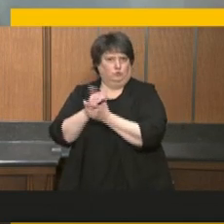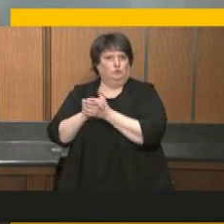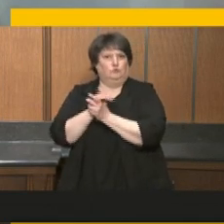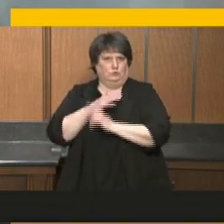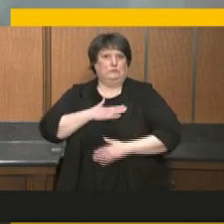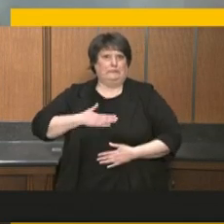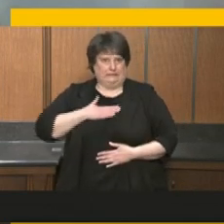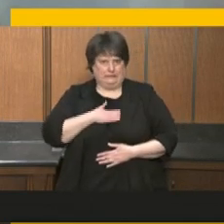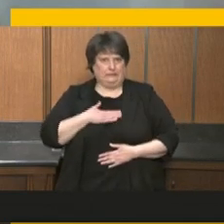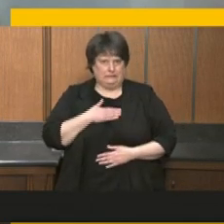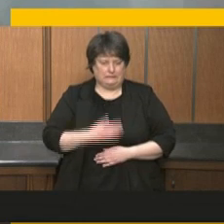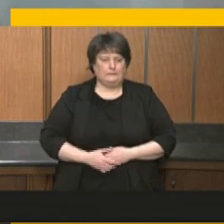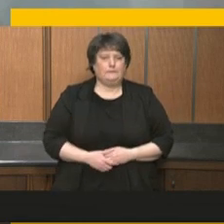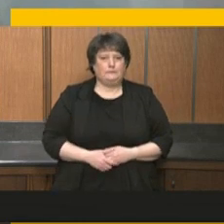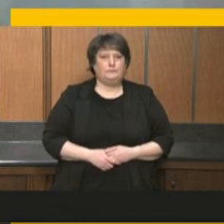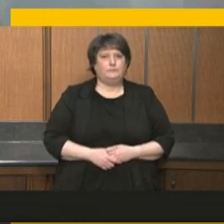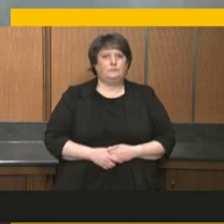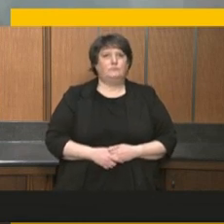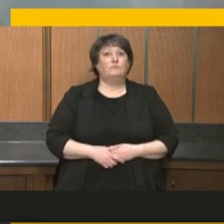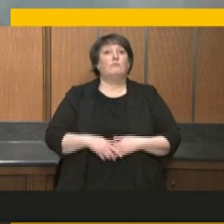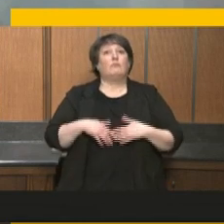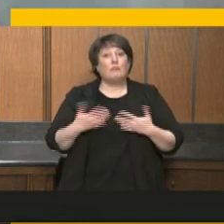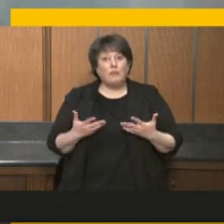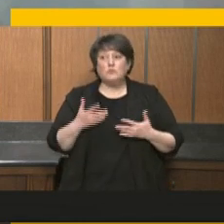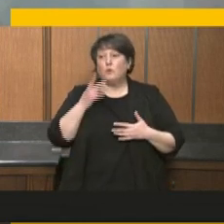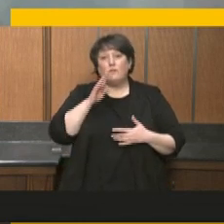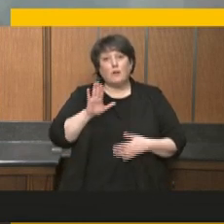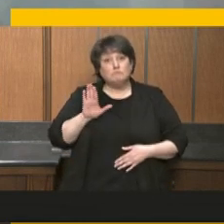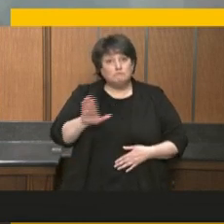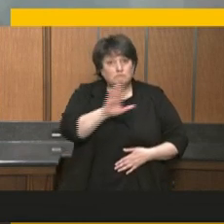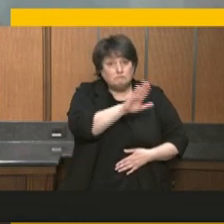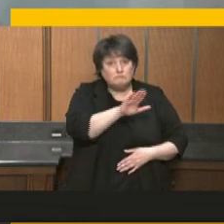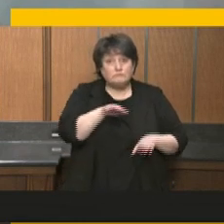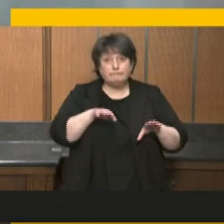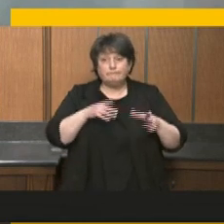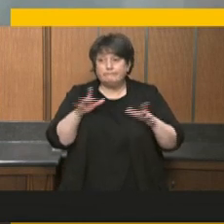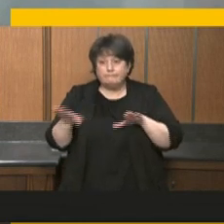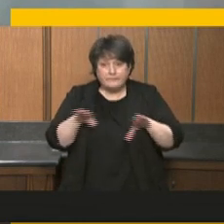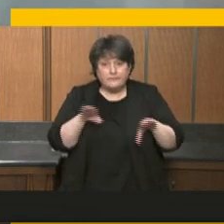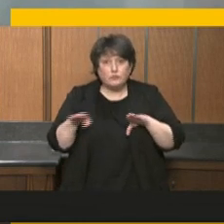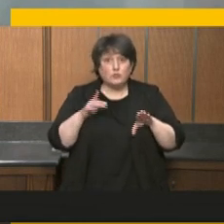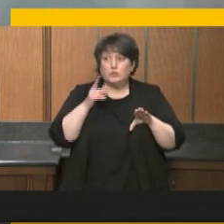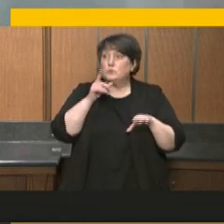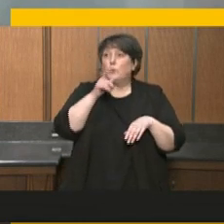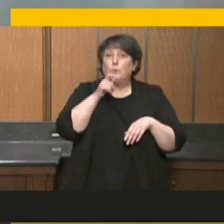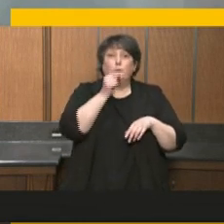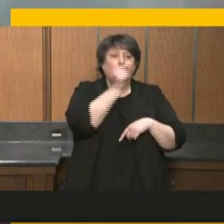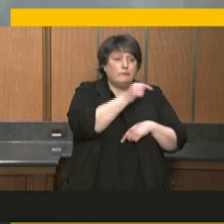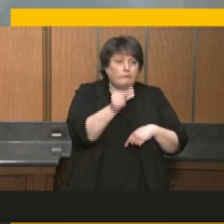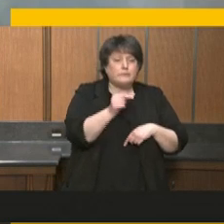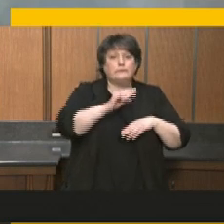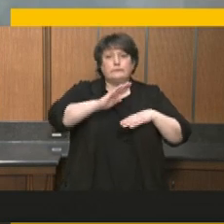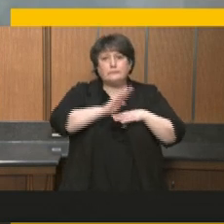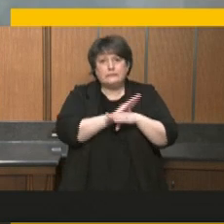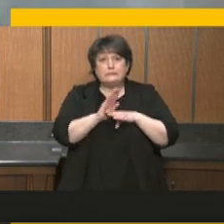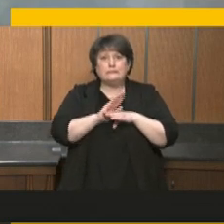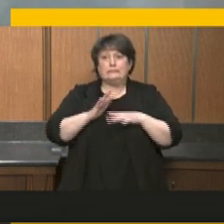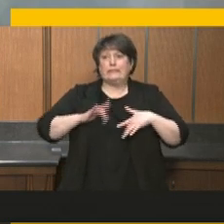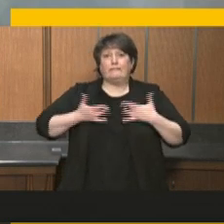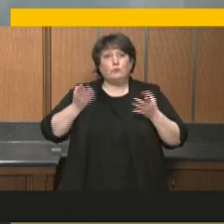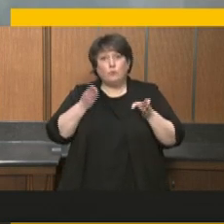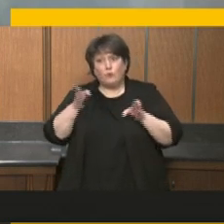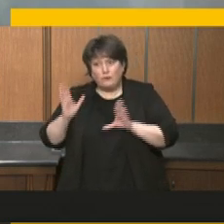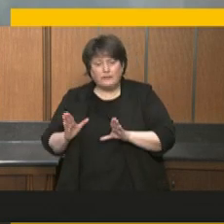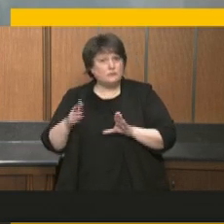addition to public health actions, government, community groups, event organizers, businesses have all banded together